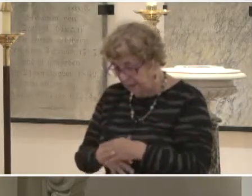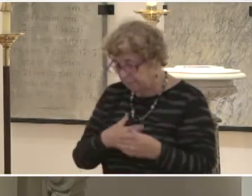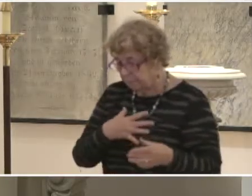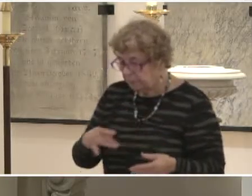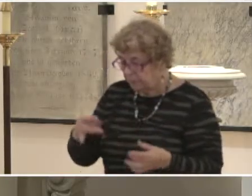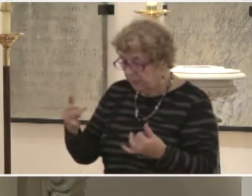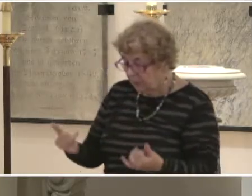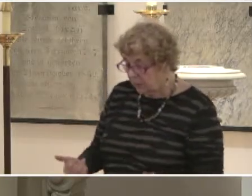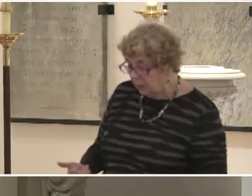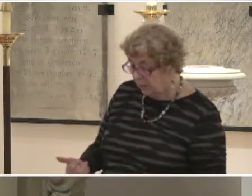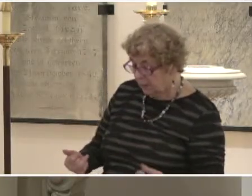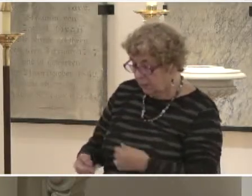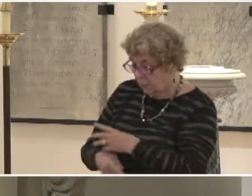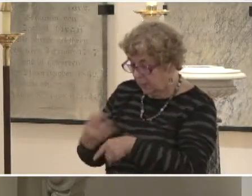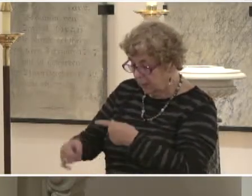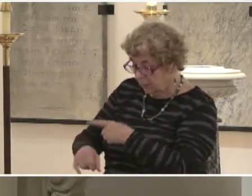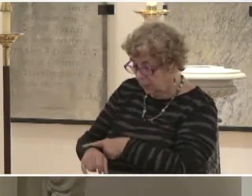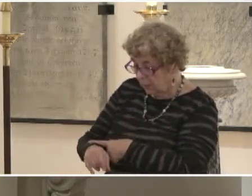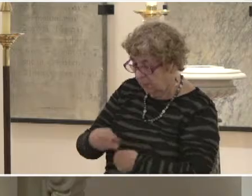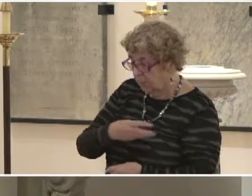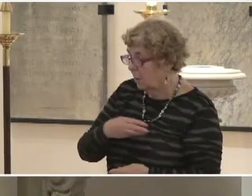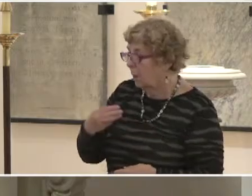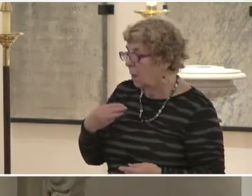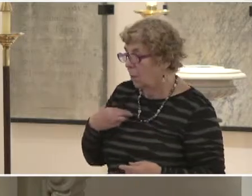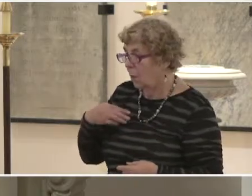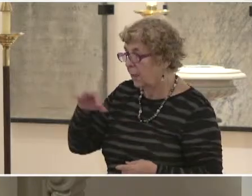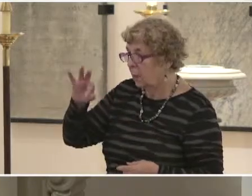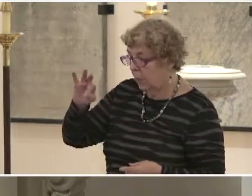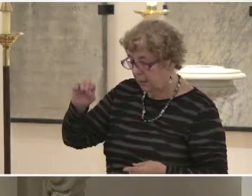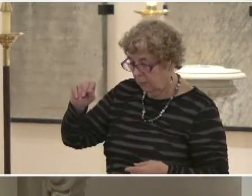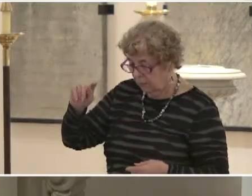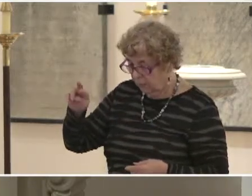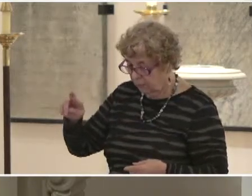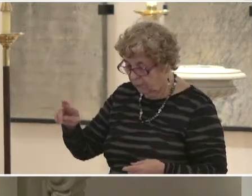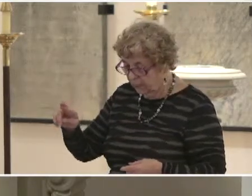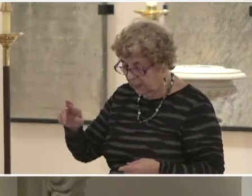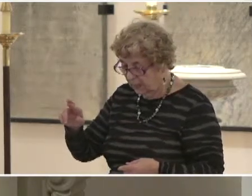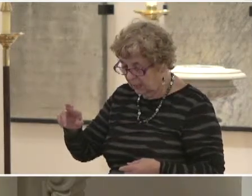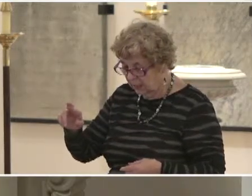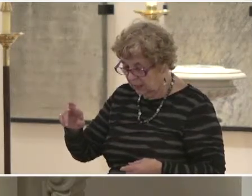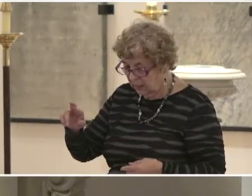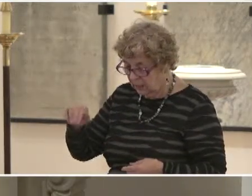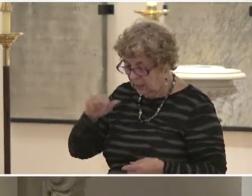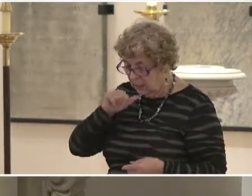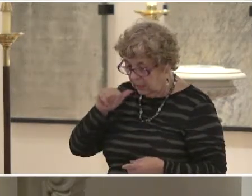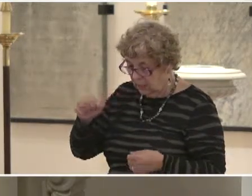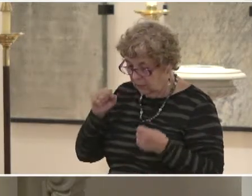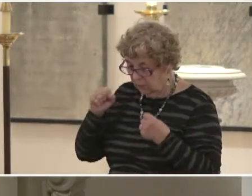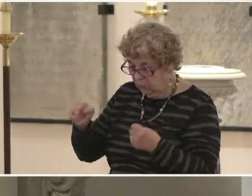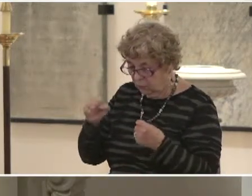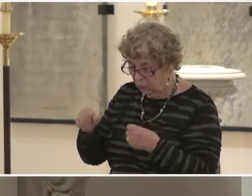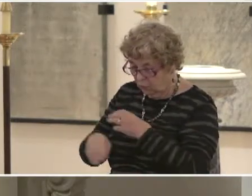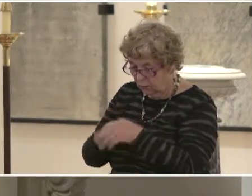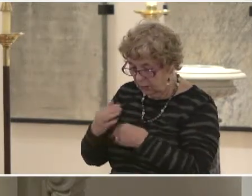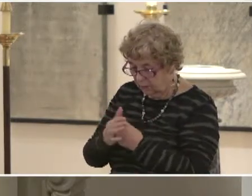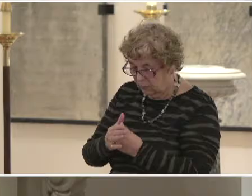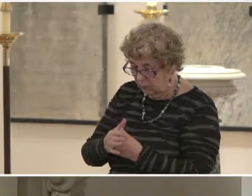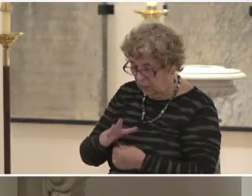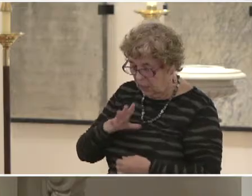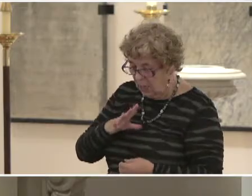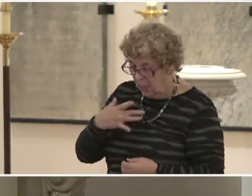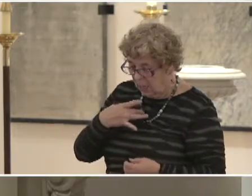pick up our cross and follow Jesus, faith to feed the hungry and clothe the naked and forgive those who sin against us.